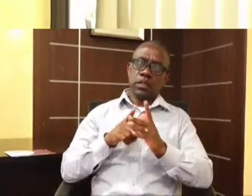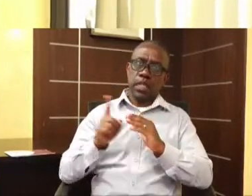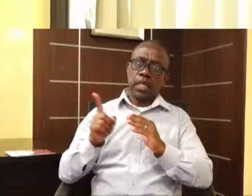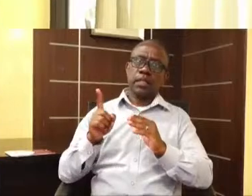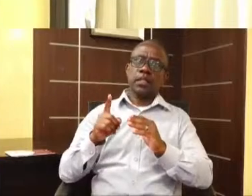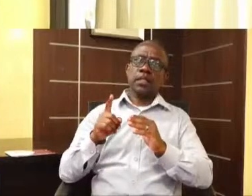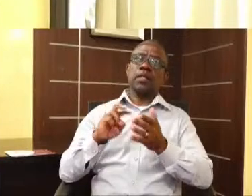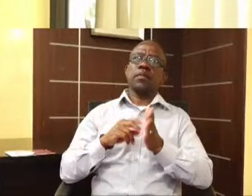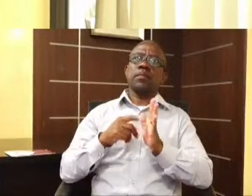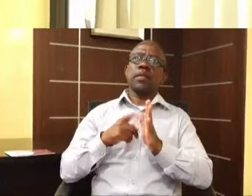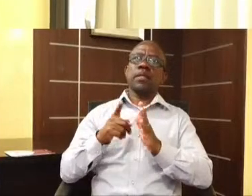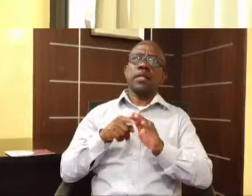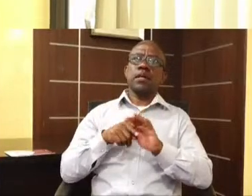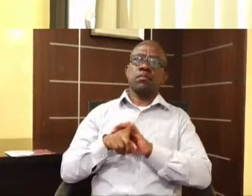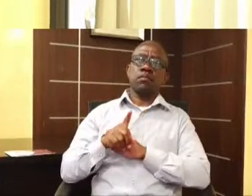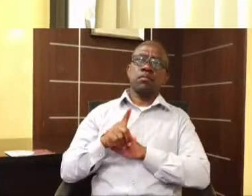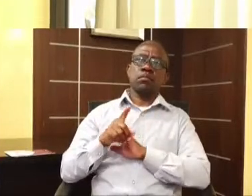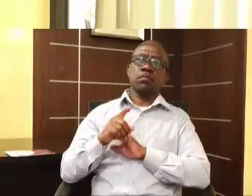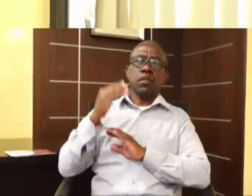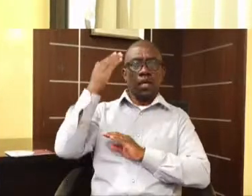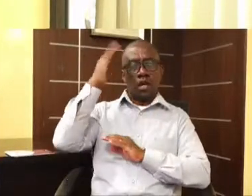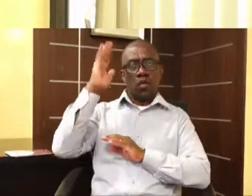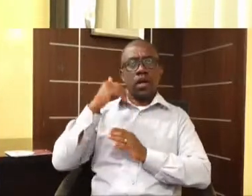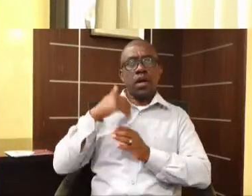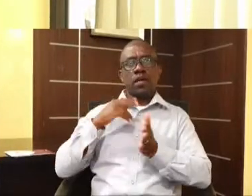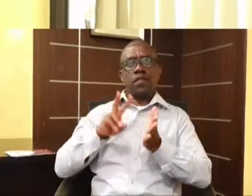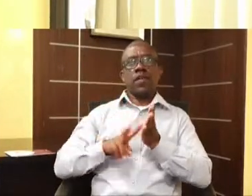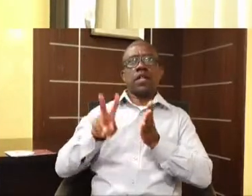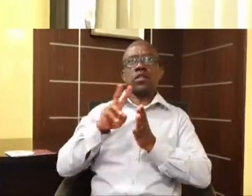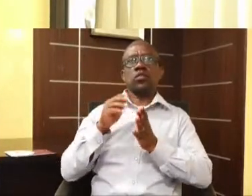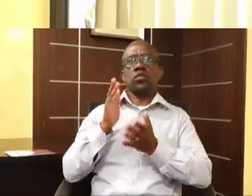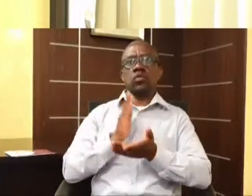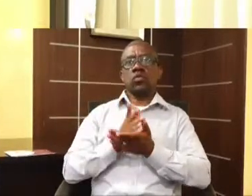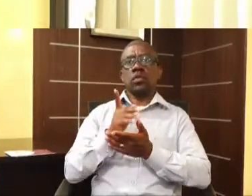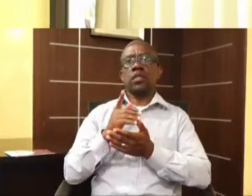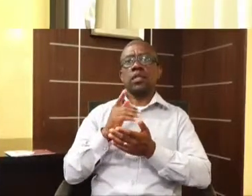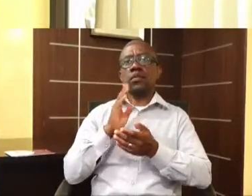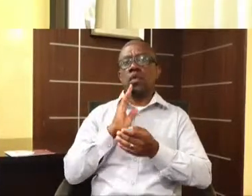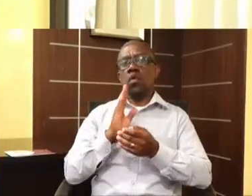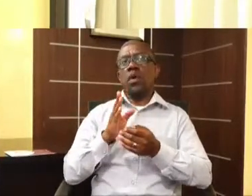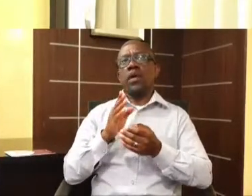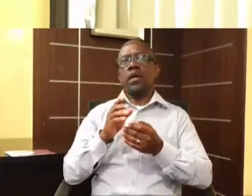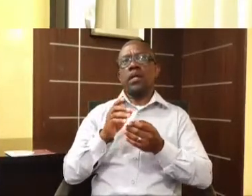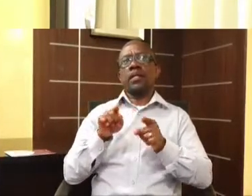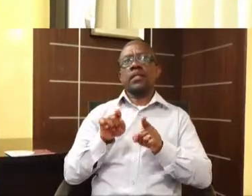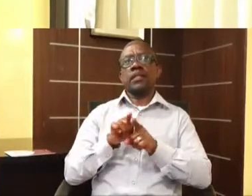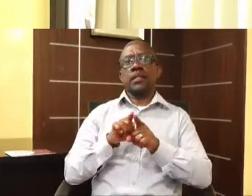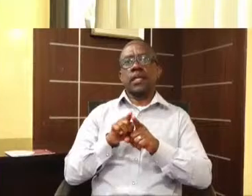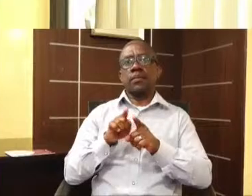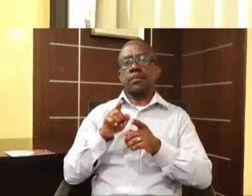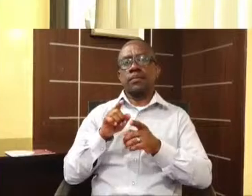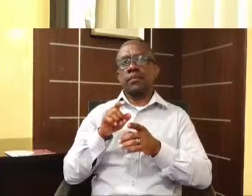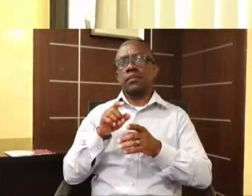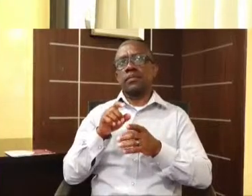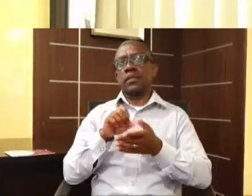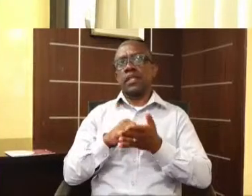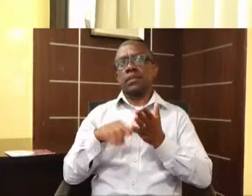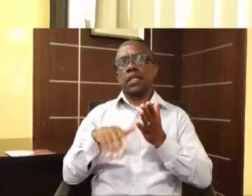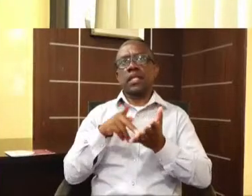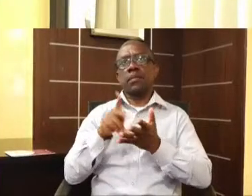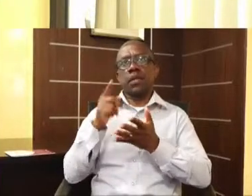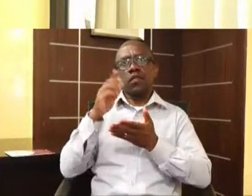it knowing that there is value that they're going to extract from subscribing and paying for these services.